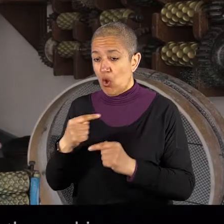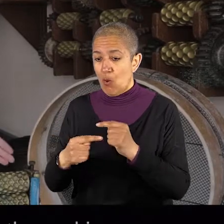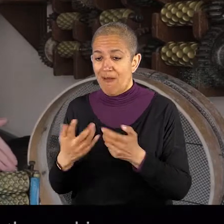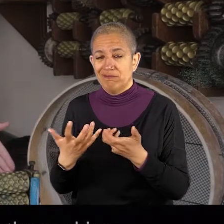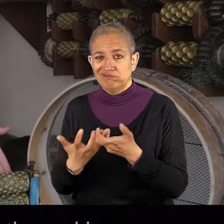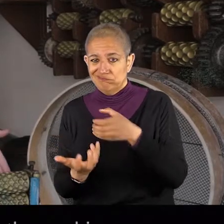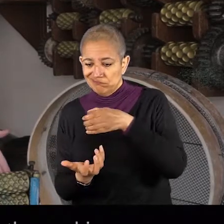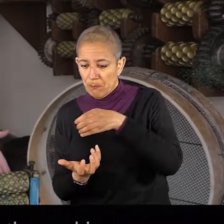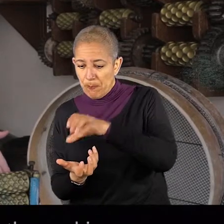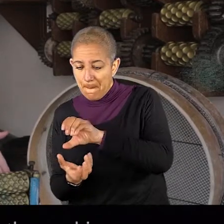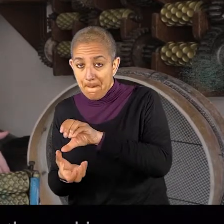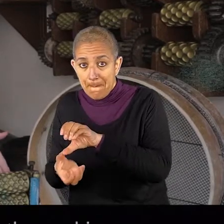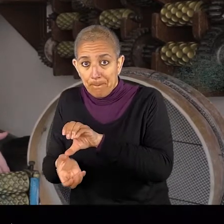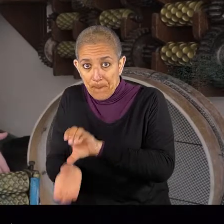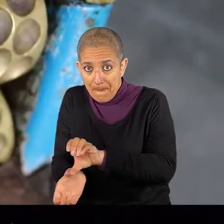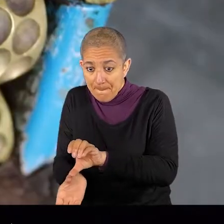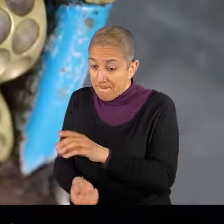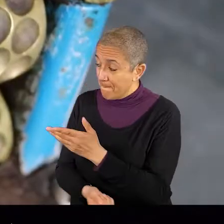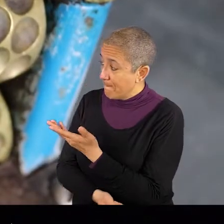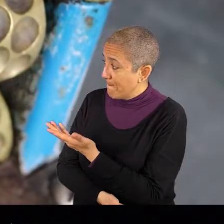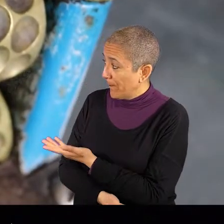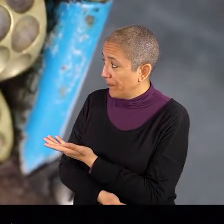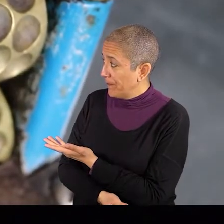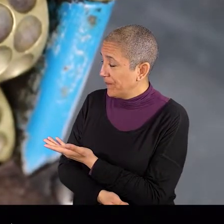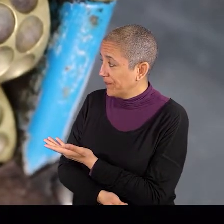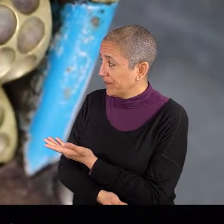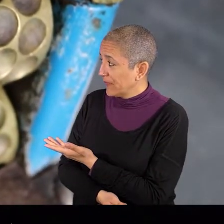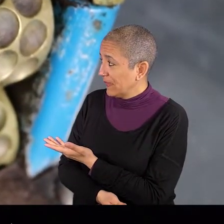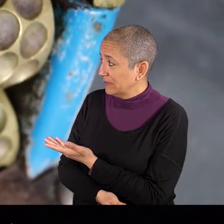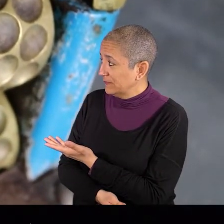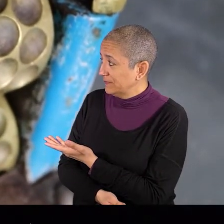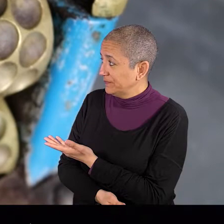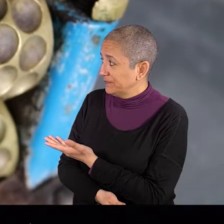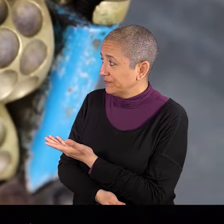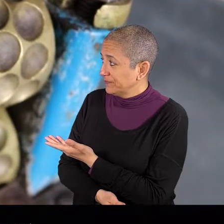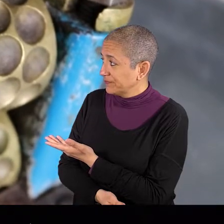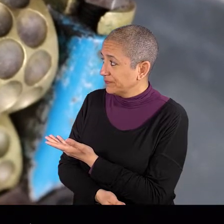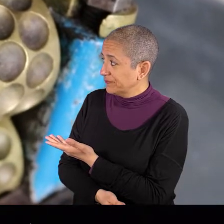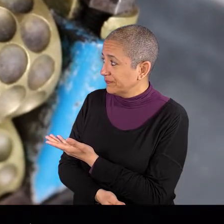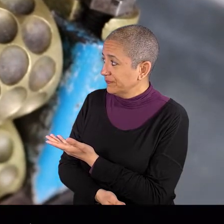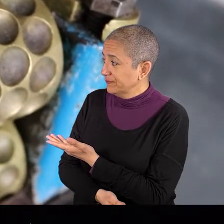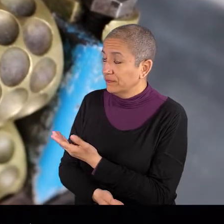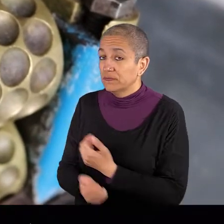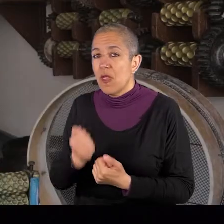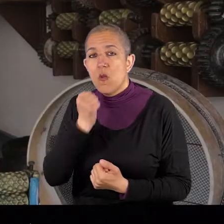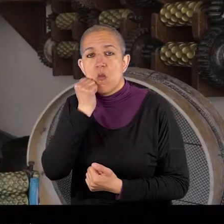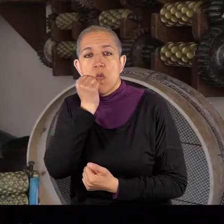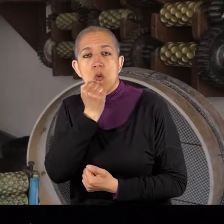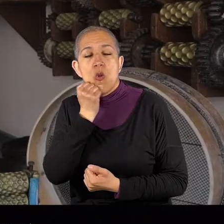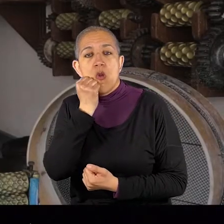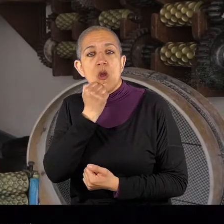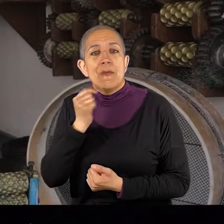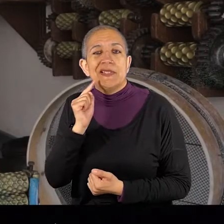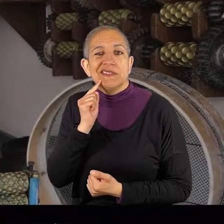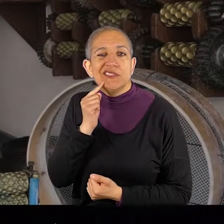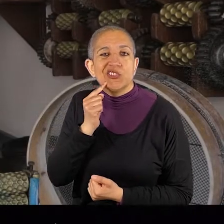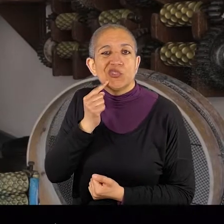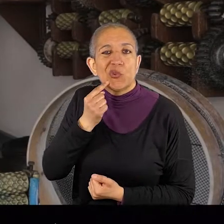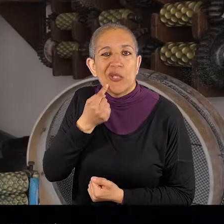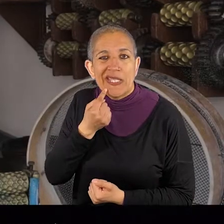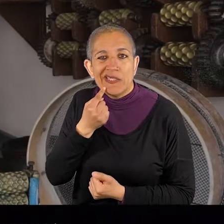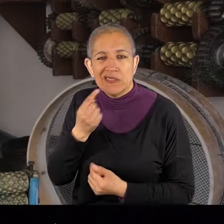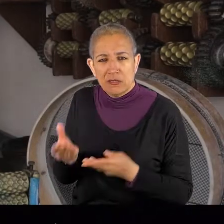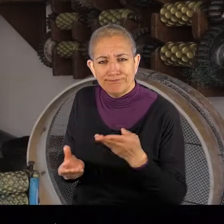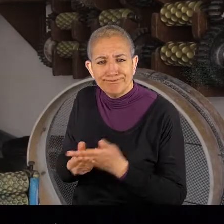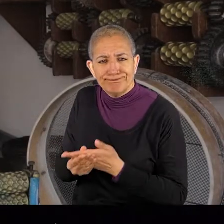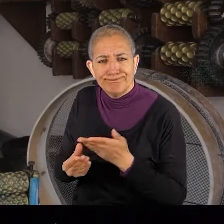the machine, such as the one here we have set up. And the mix, then the small amounts that he put